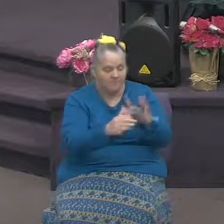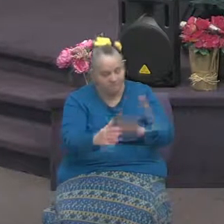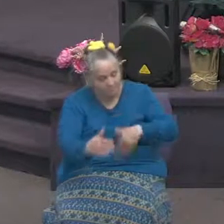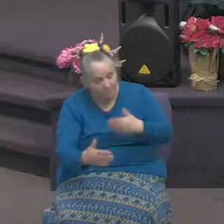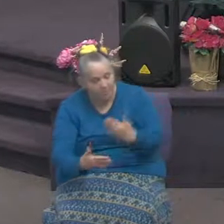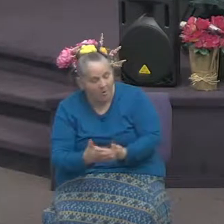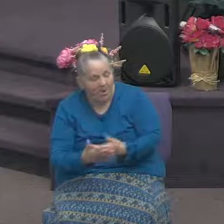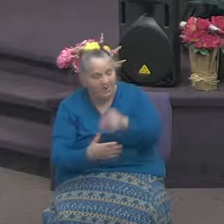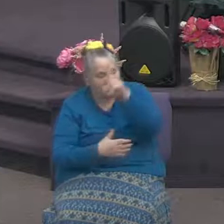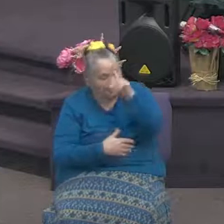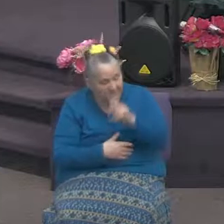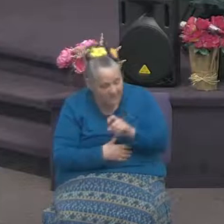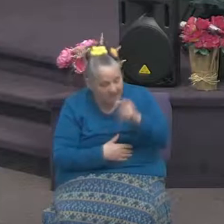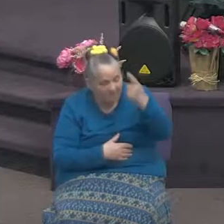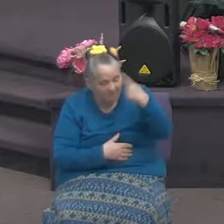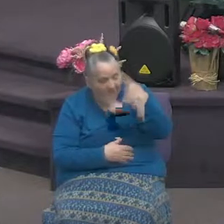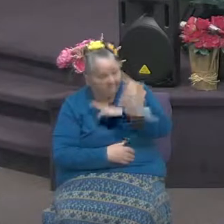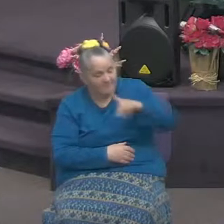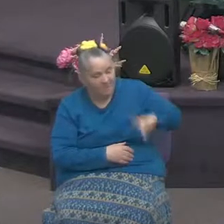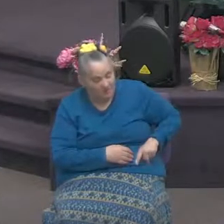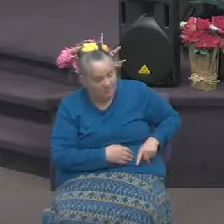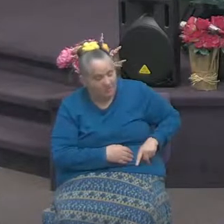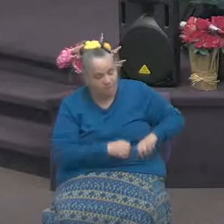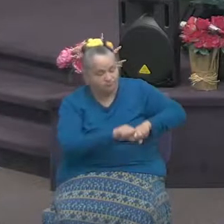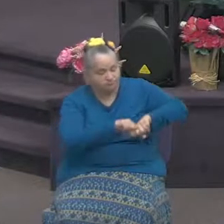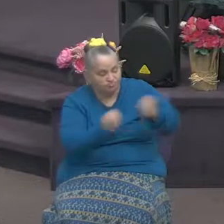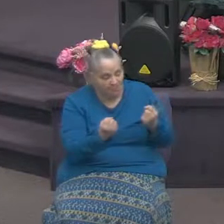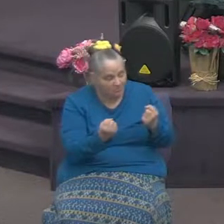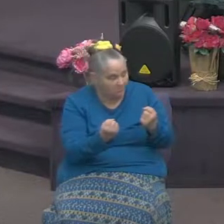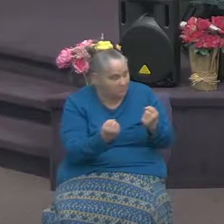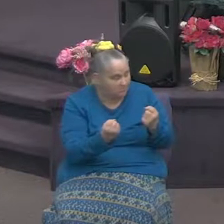in Egypt for Pharaoh to finally break.